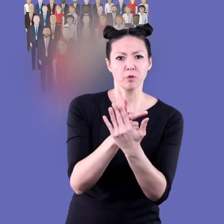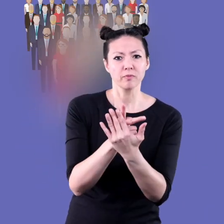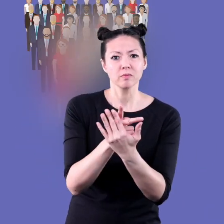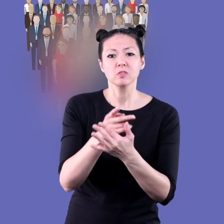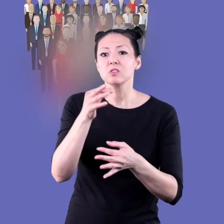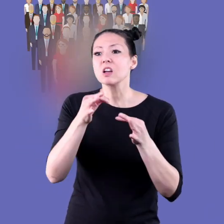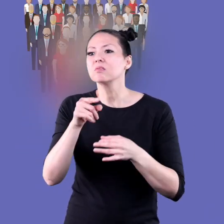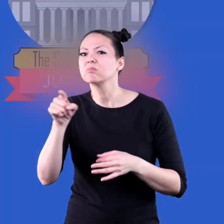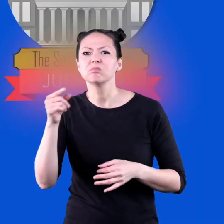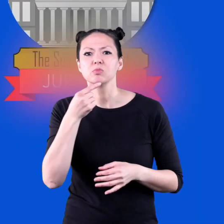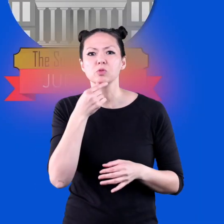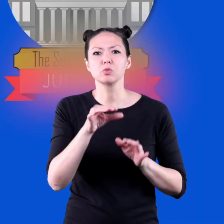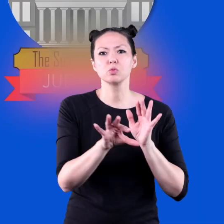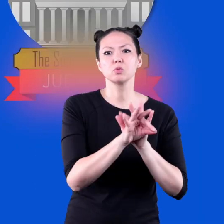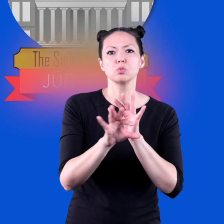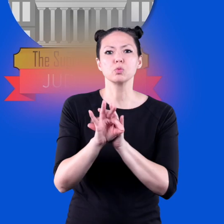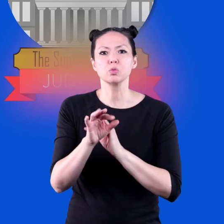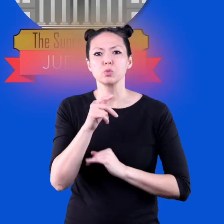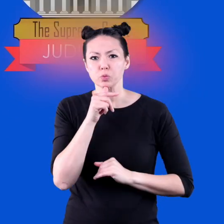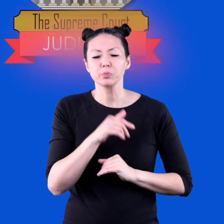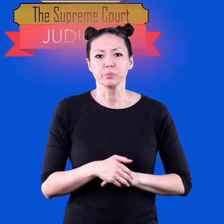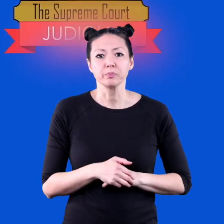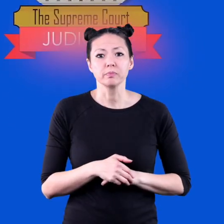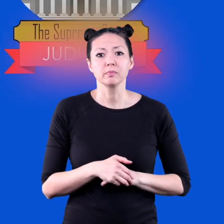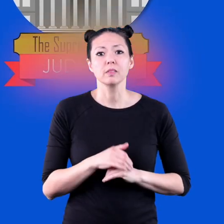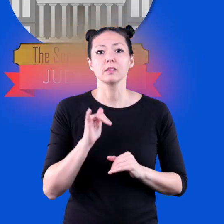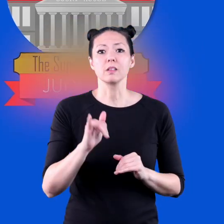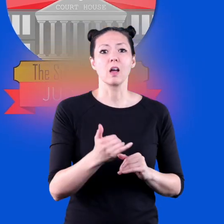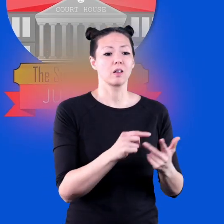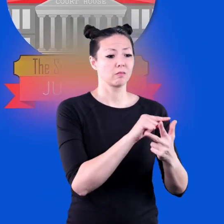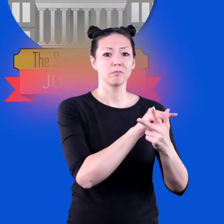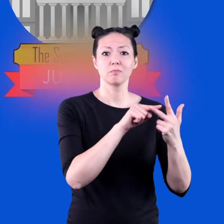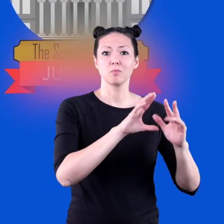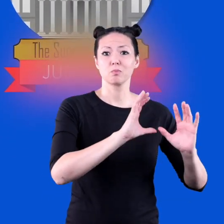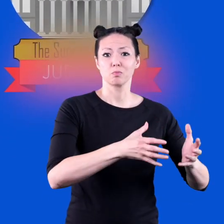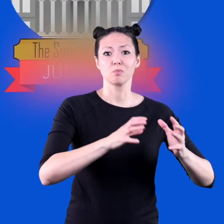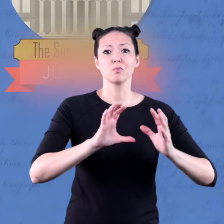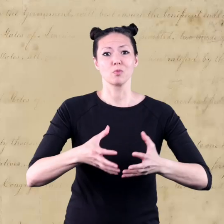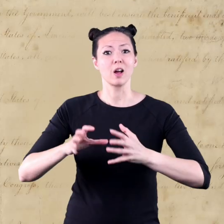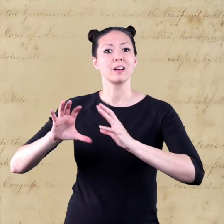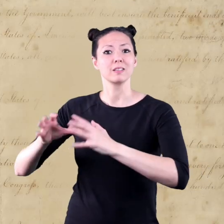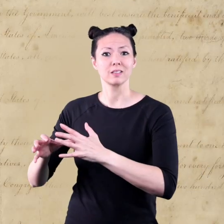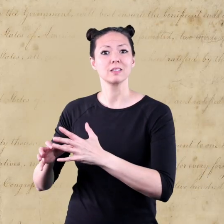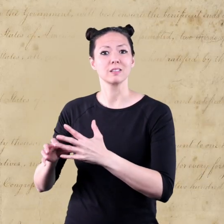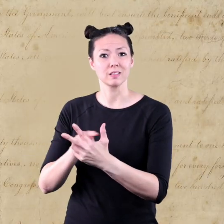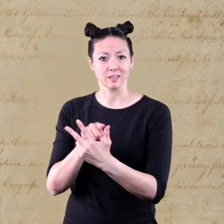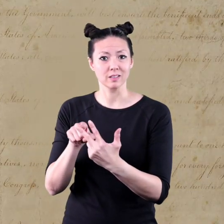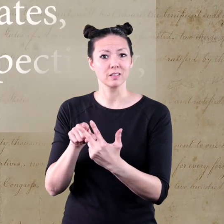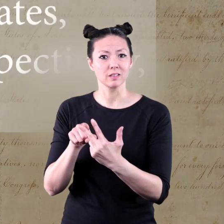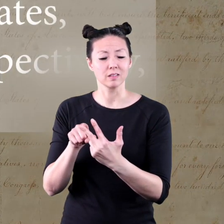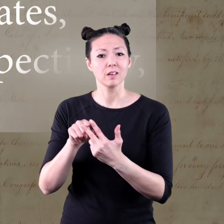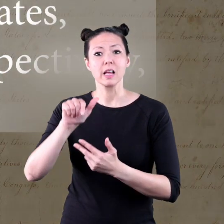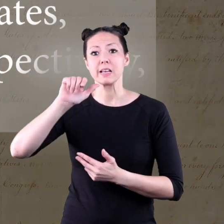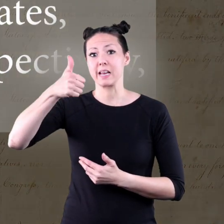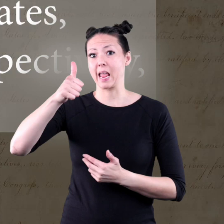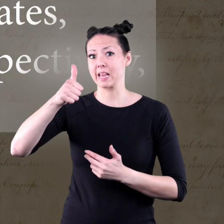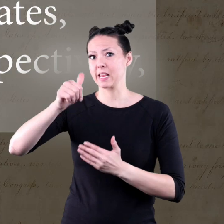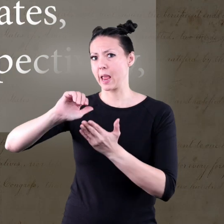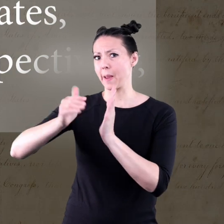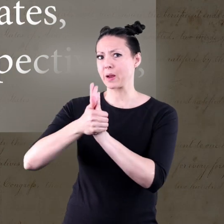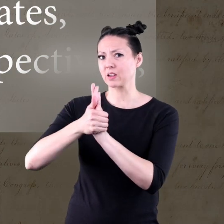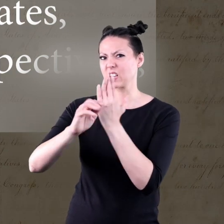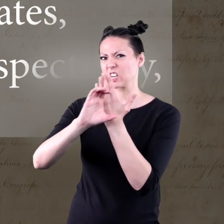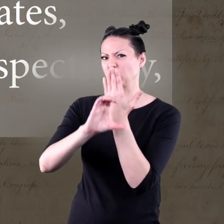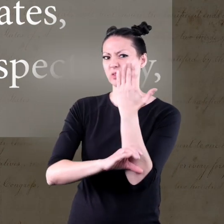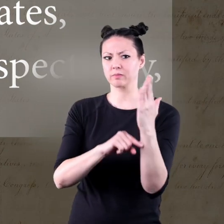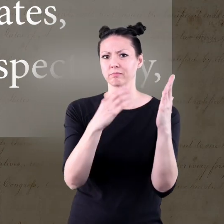chooses. In addition to all those checks on each branch of the government, the 10th Amendment in the Constitution says